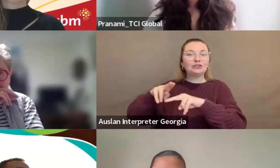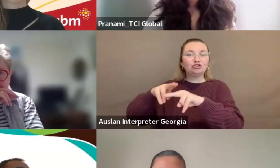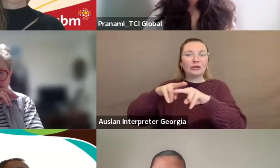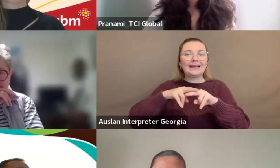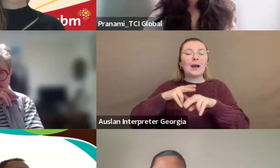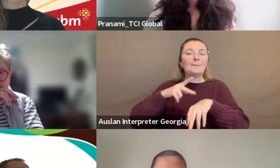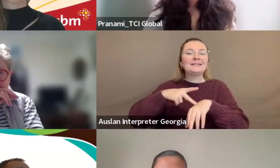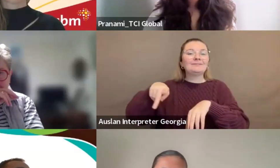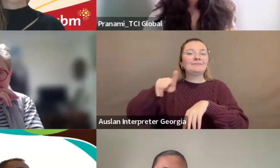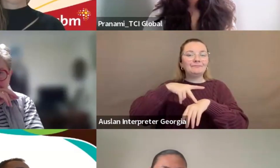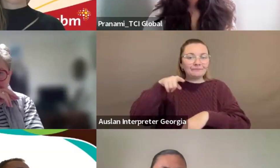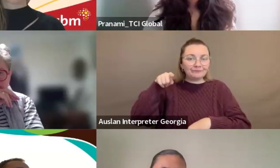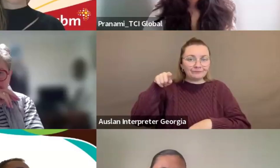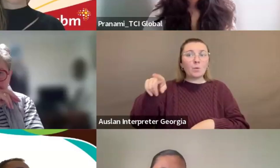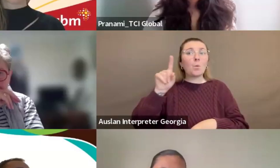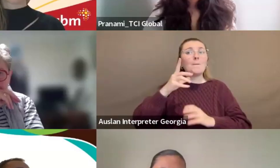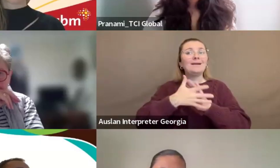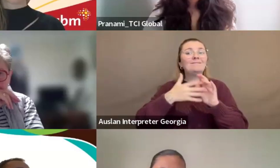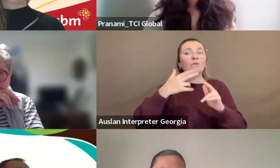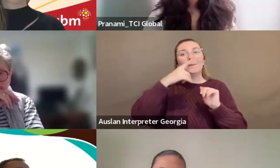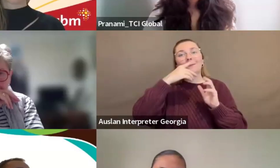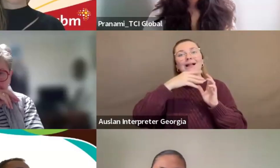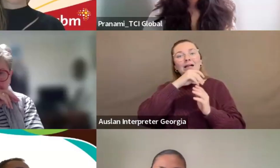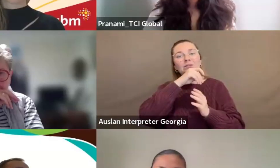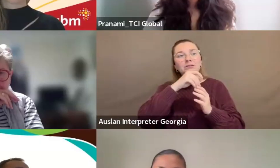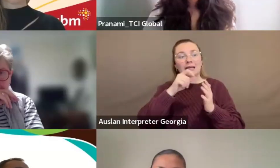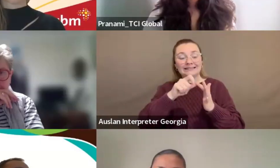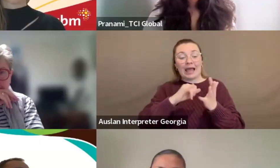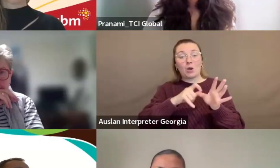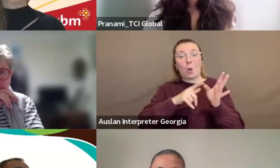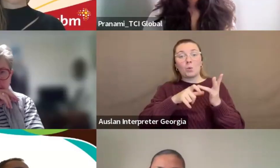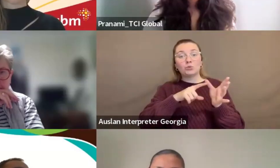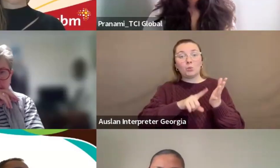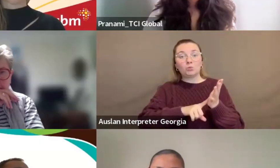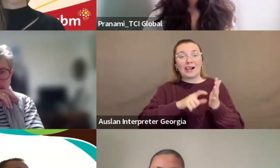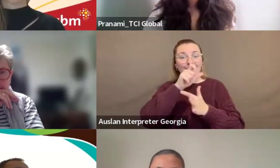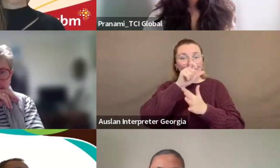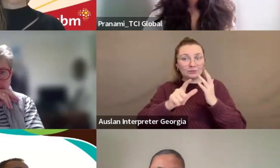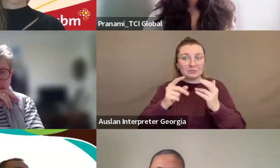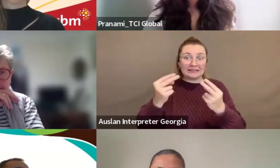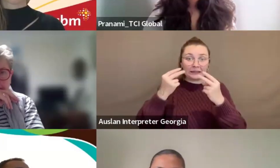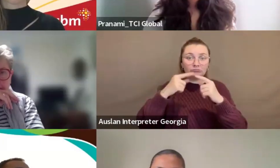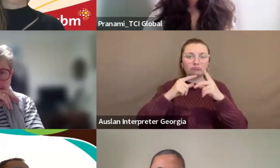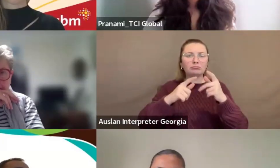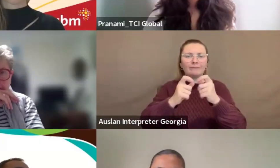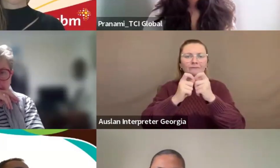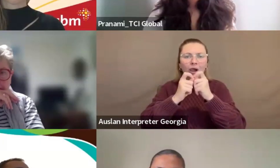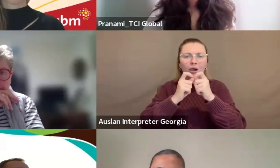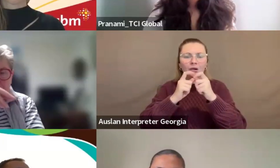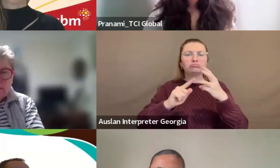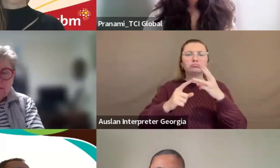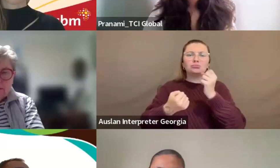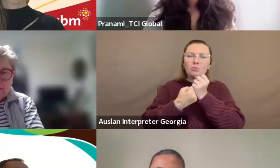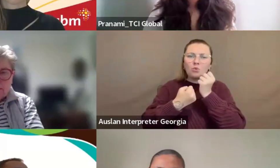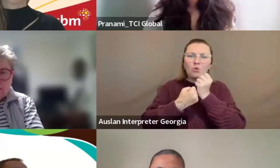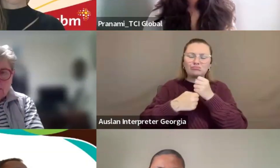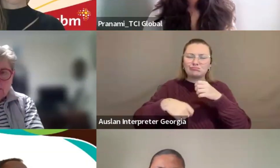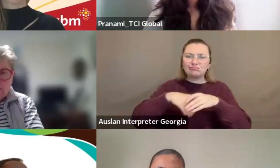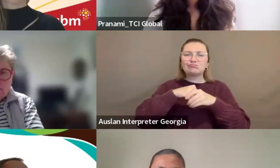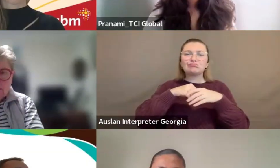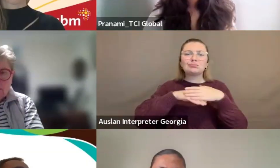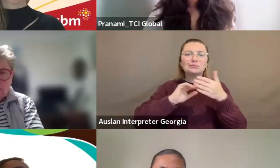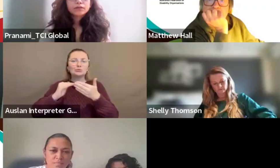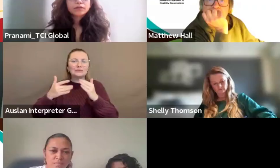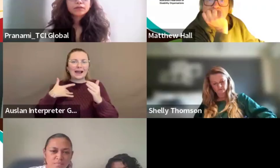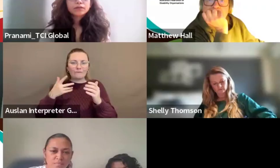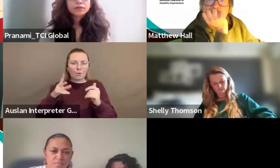Pacific, and what it means for people with psychosocial disabilities to be seen, valued, supported, and included in community